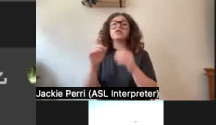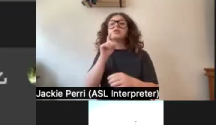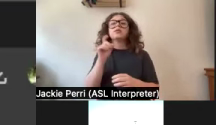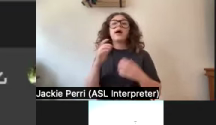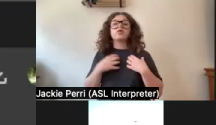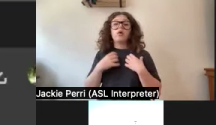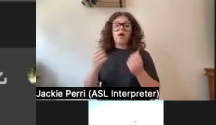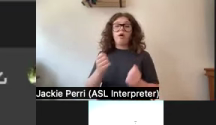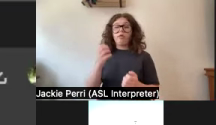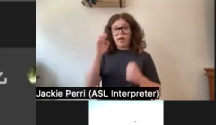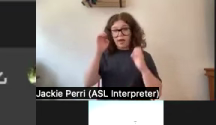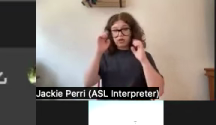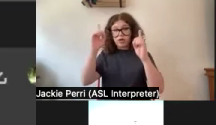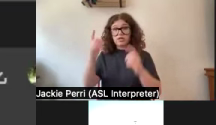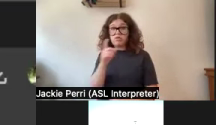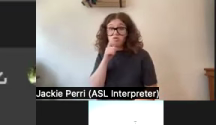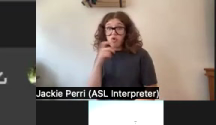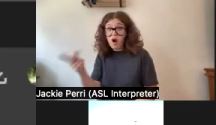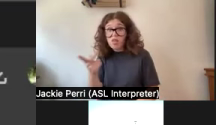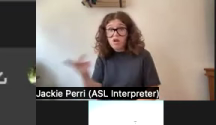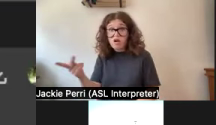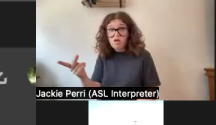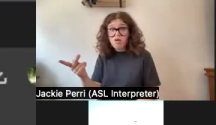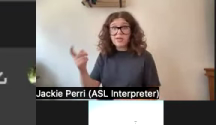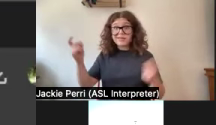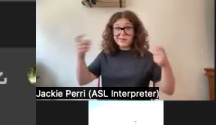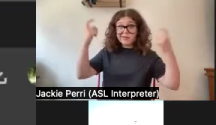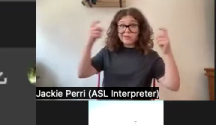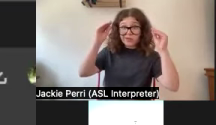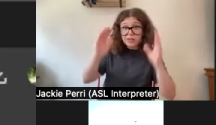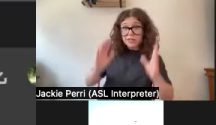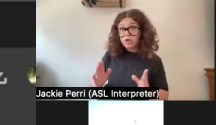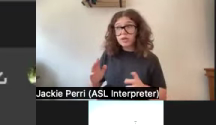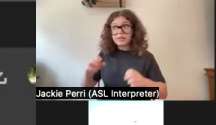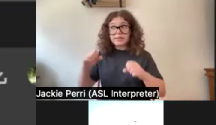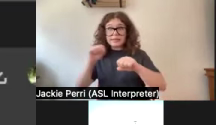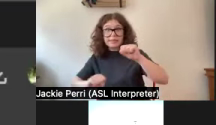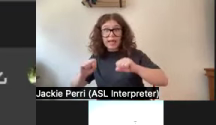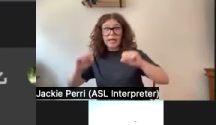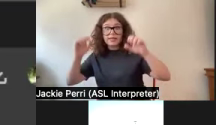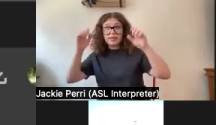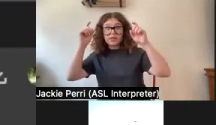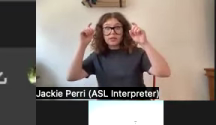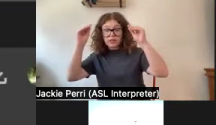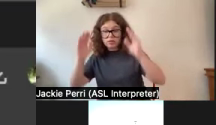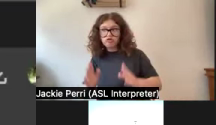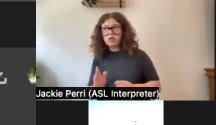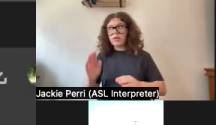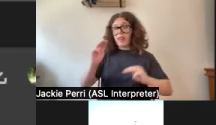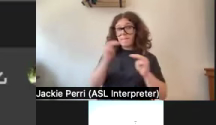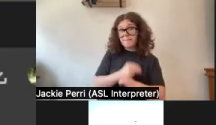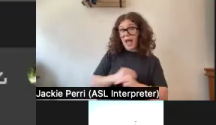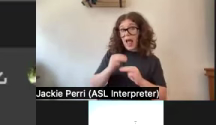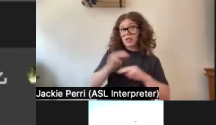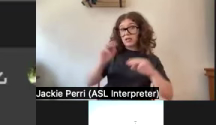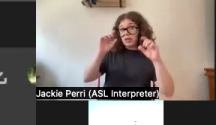school. So who are they? Is it the gym teacher? Is it the science teacher? Is it the math teacher?